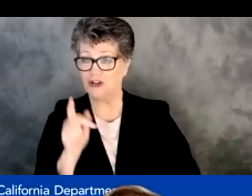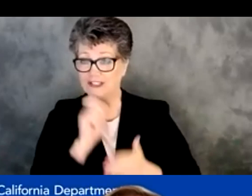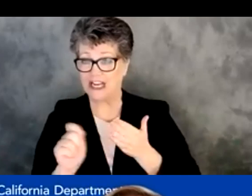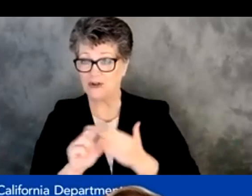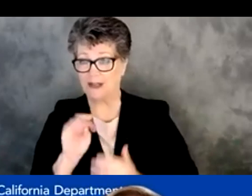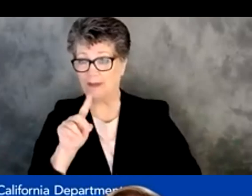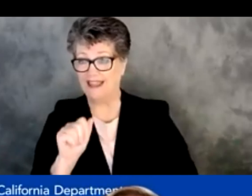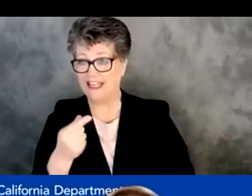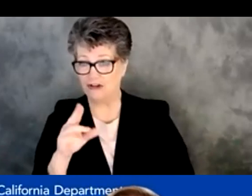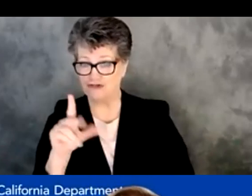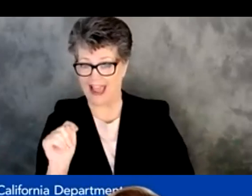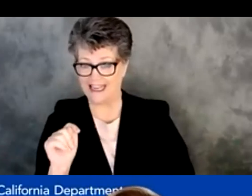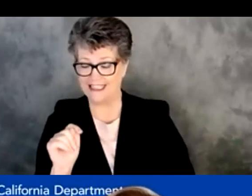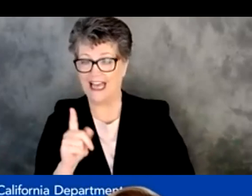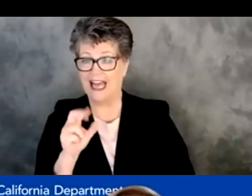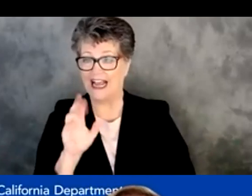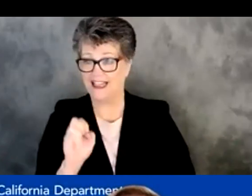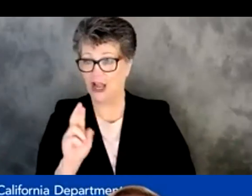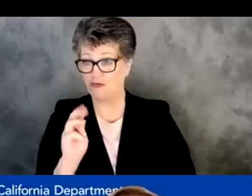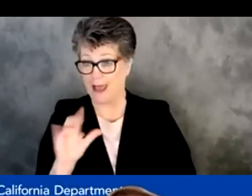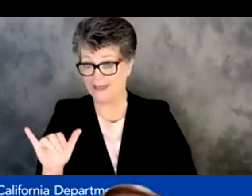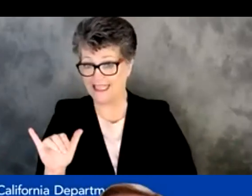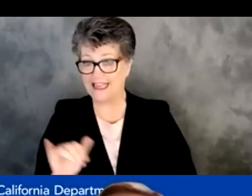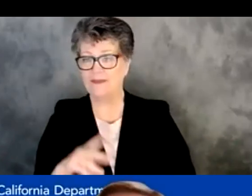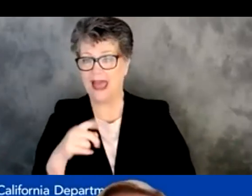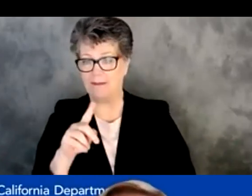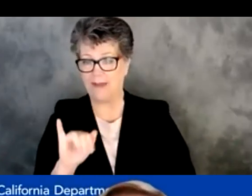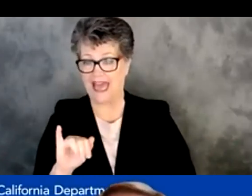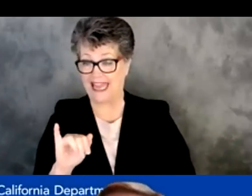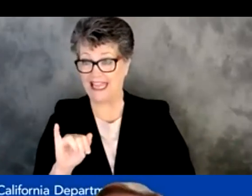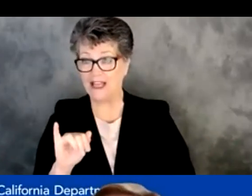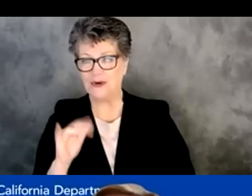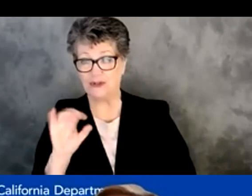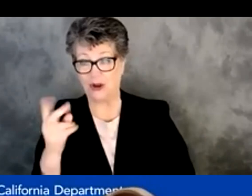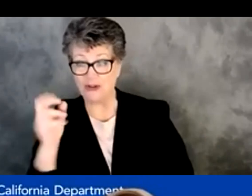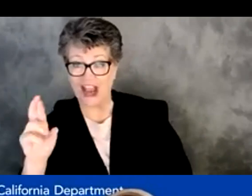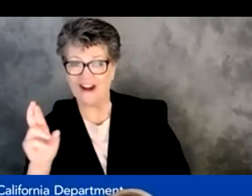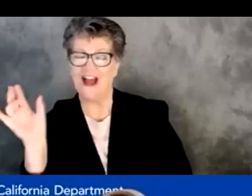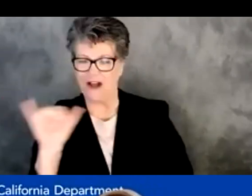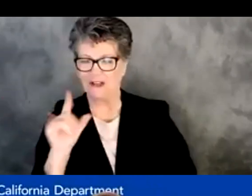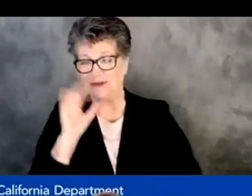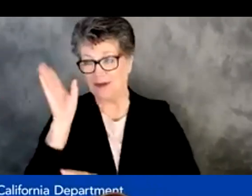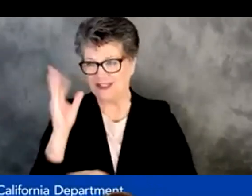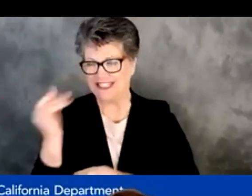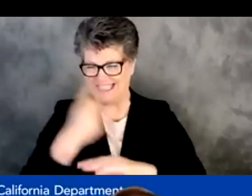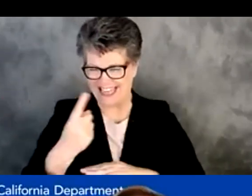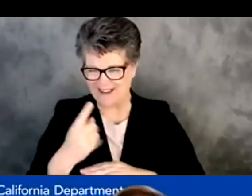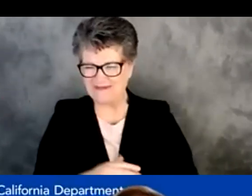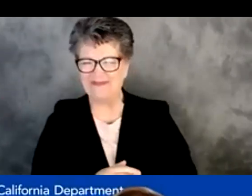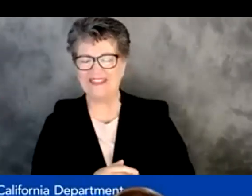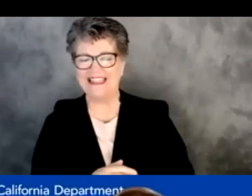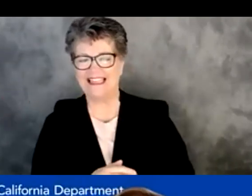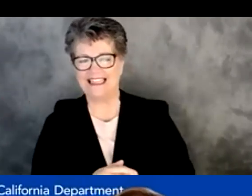Melinda Grant, Claire Ramsey, and Patty, who's our co-chair and also will be presenting today.